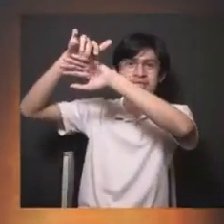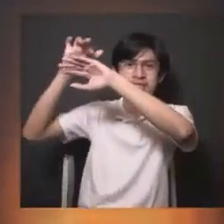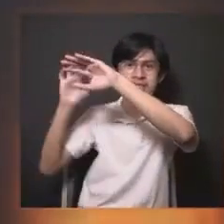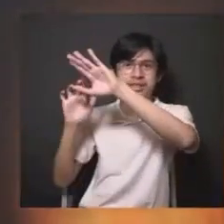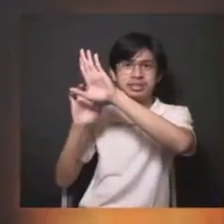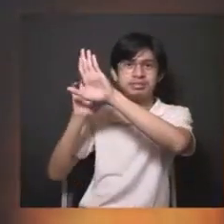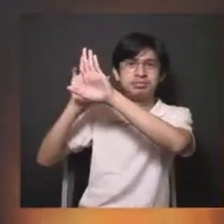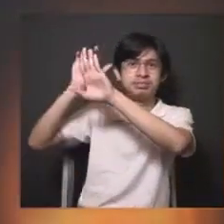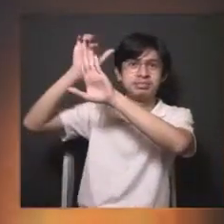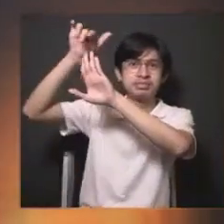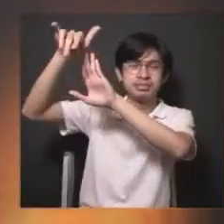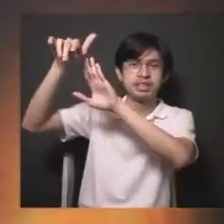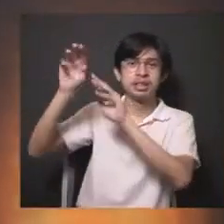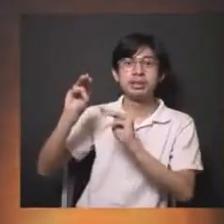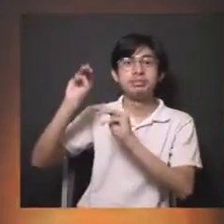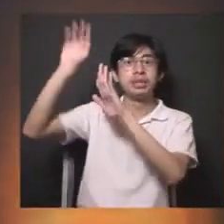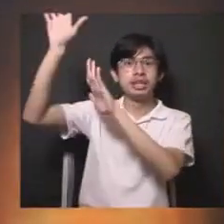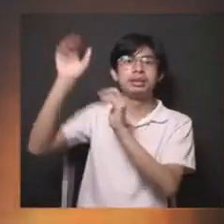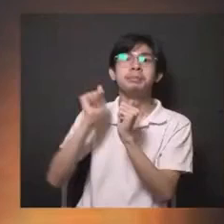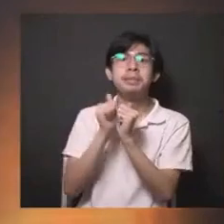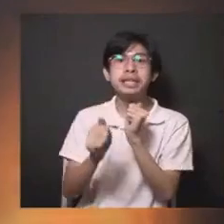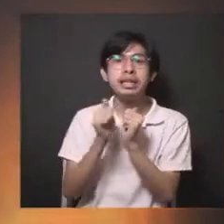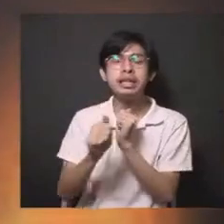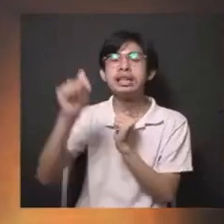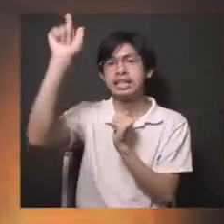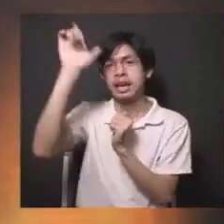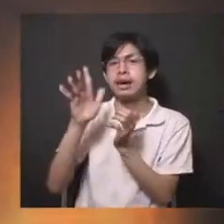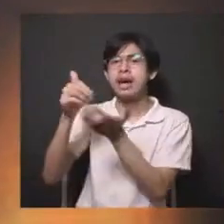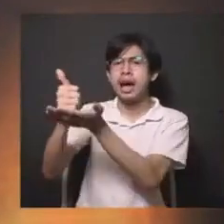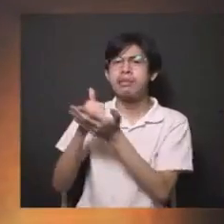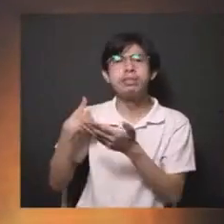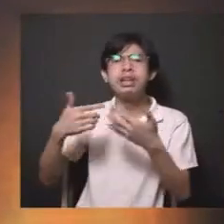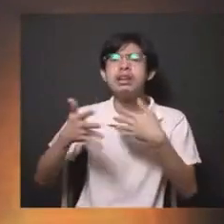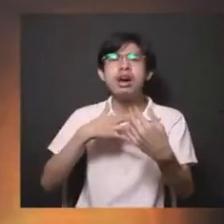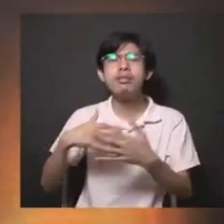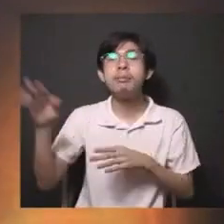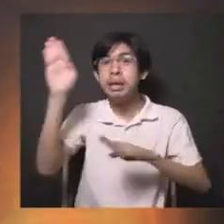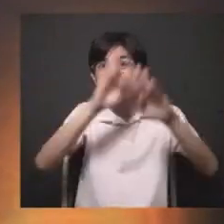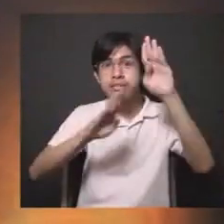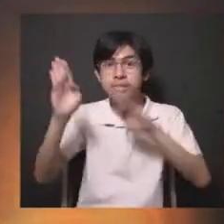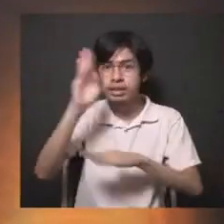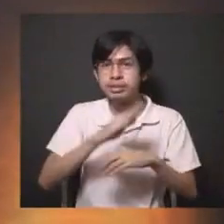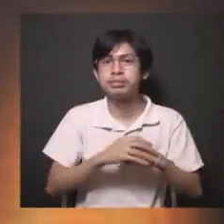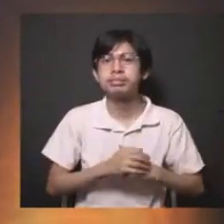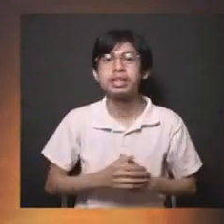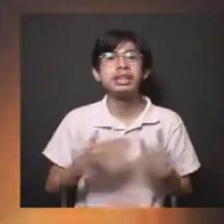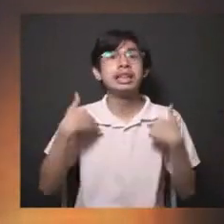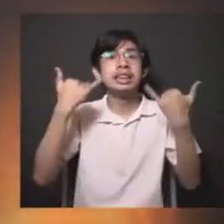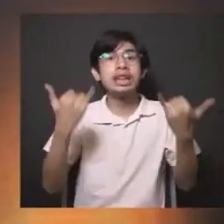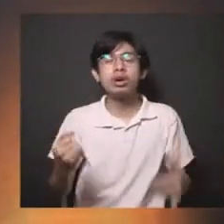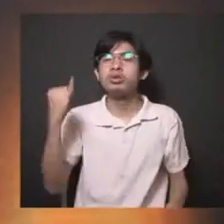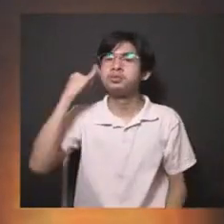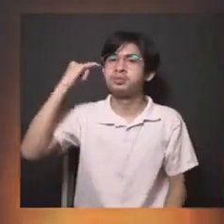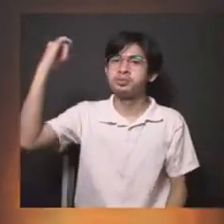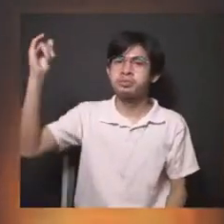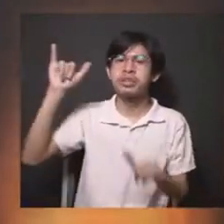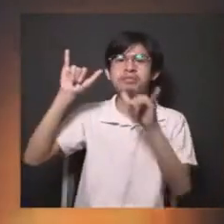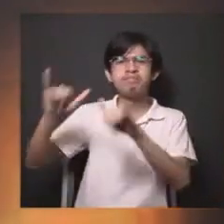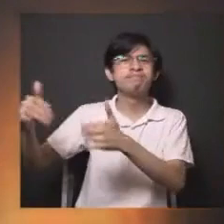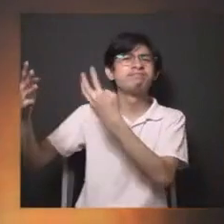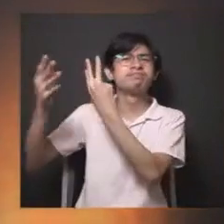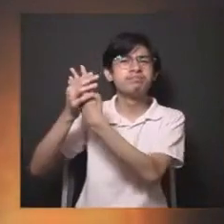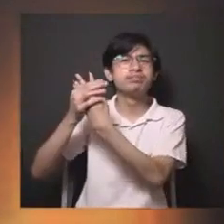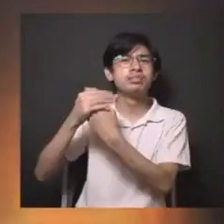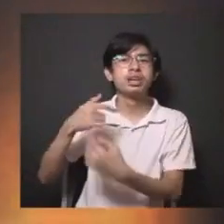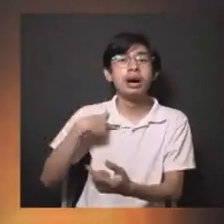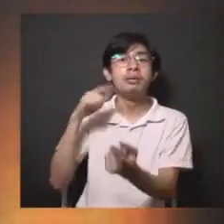so now, Joseph is in prison. And then he meets in prison two of the Pharaoh's servants, the cupbearer